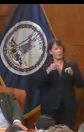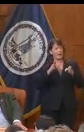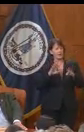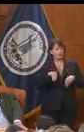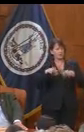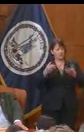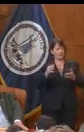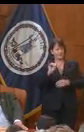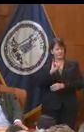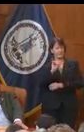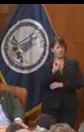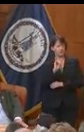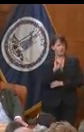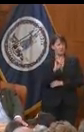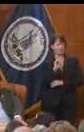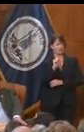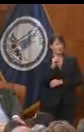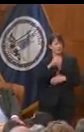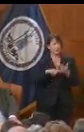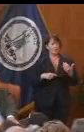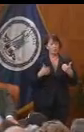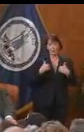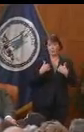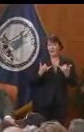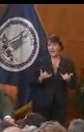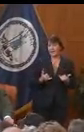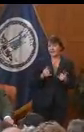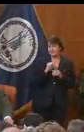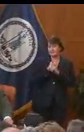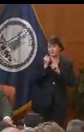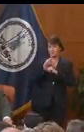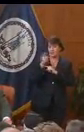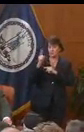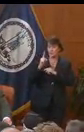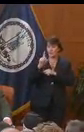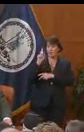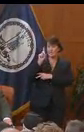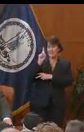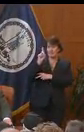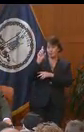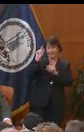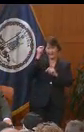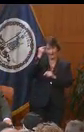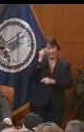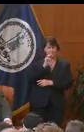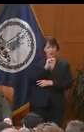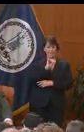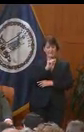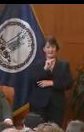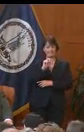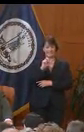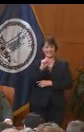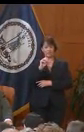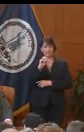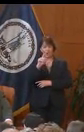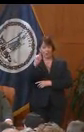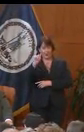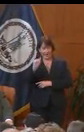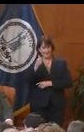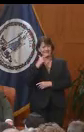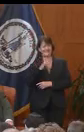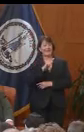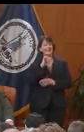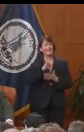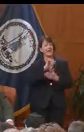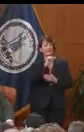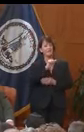service. And so what we have is a circumstance where the Democrat governor of Minnesota says the Affordable Care Act isn't